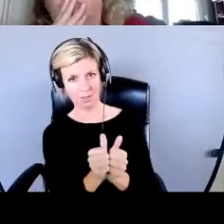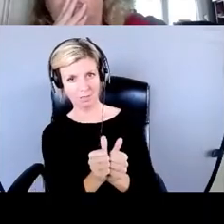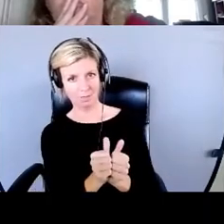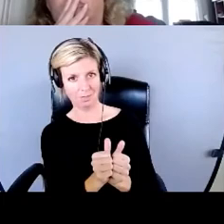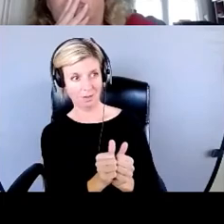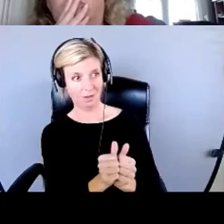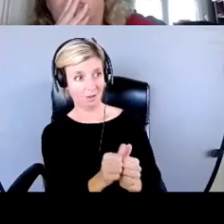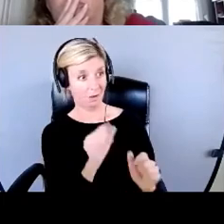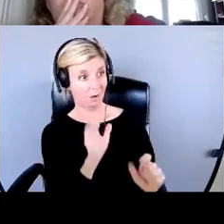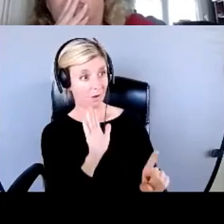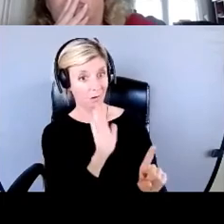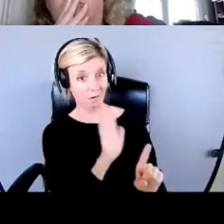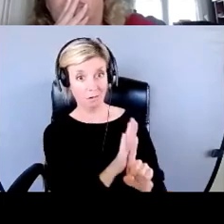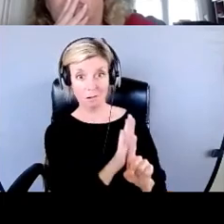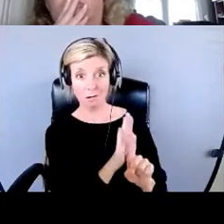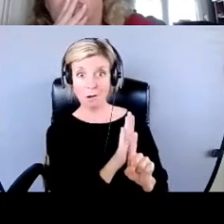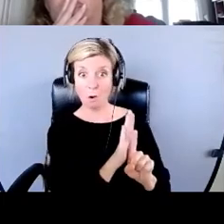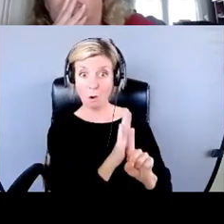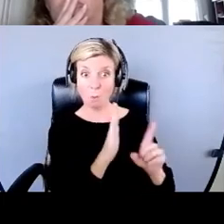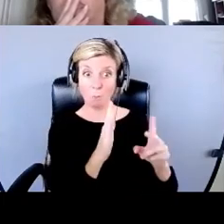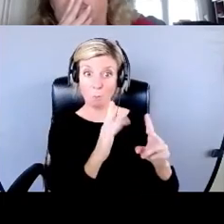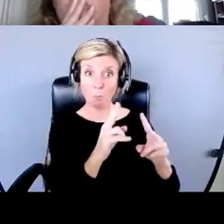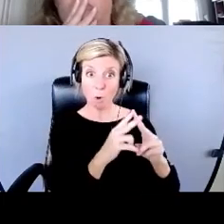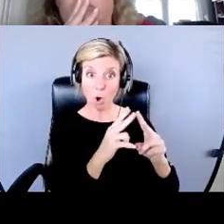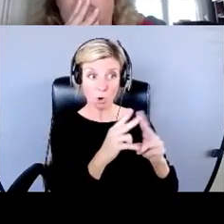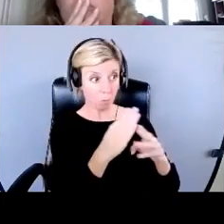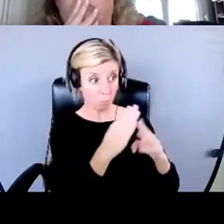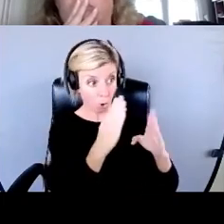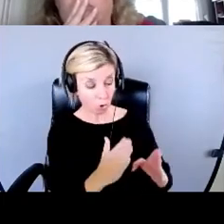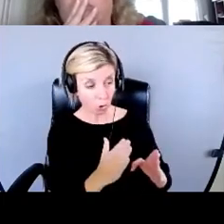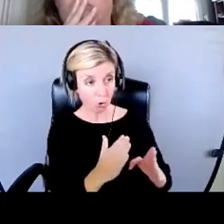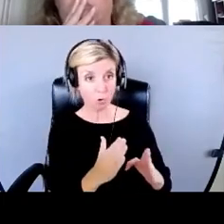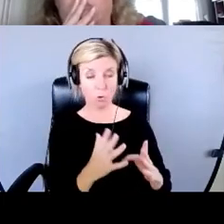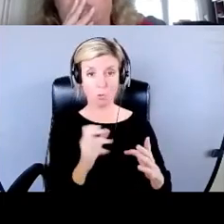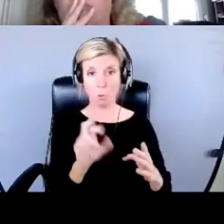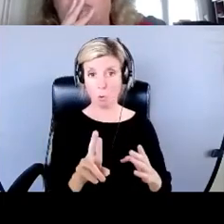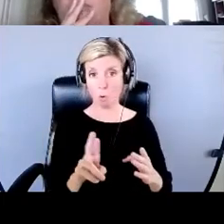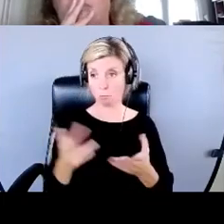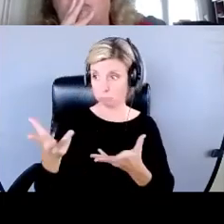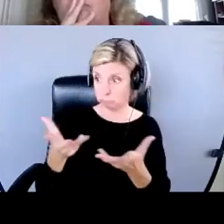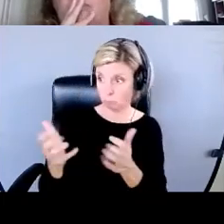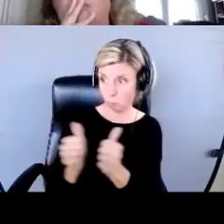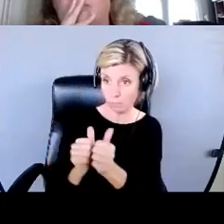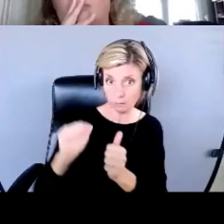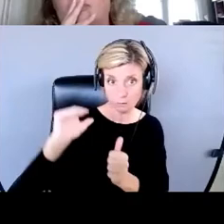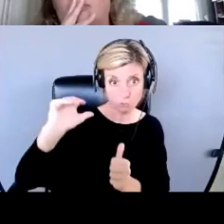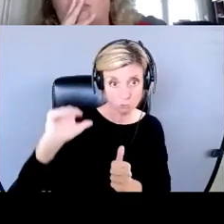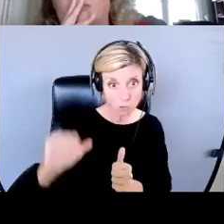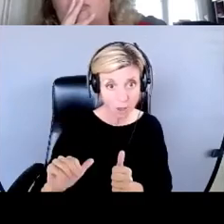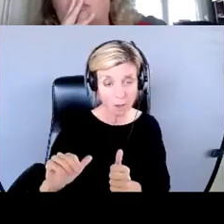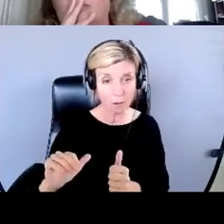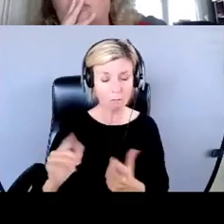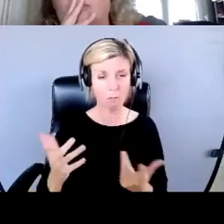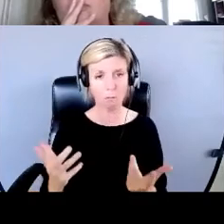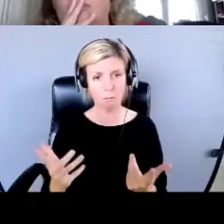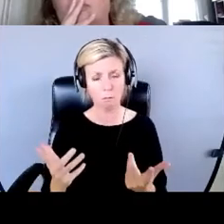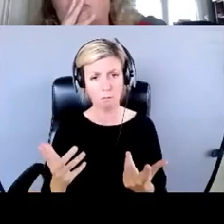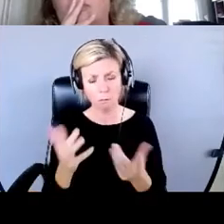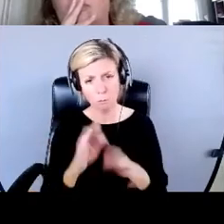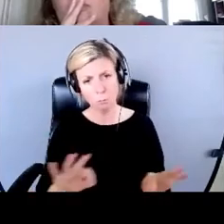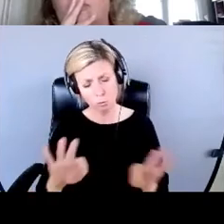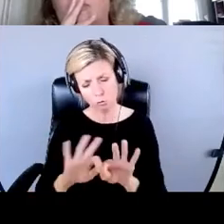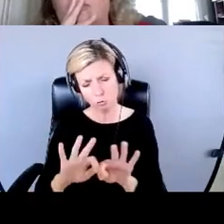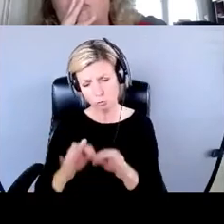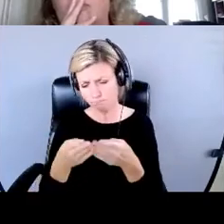there's a partner now, or the children. Sometimes it's the children if it's been a divorce. Sometimes it's just themselves. But it is